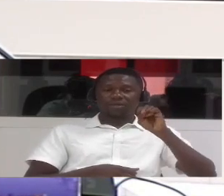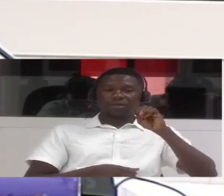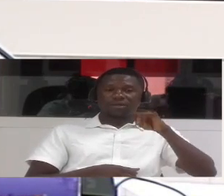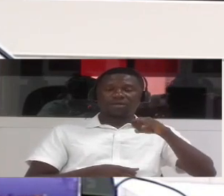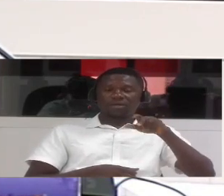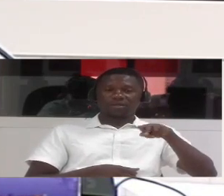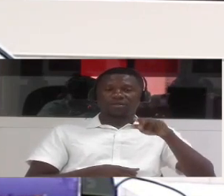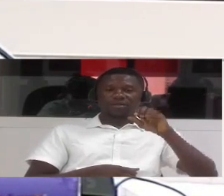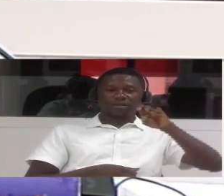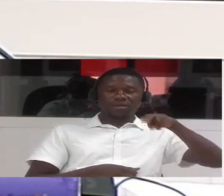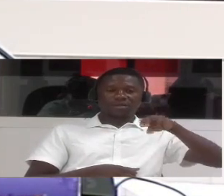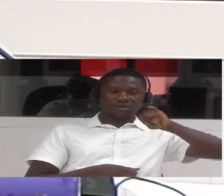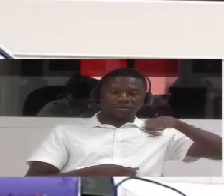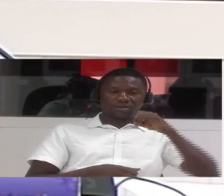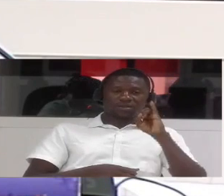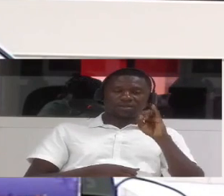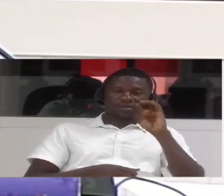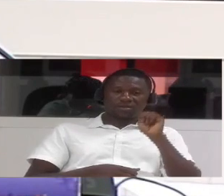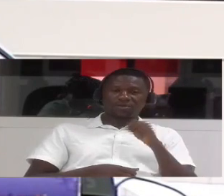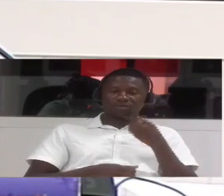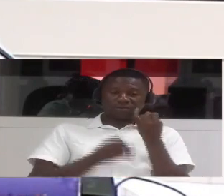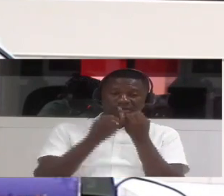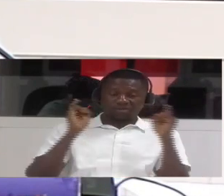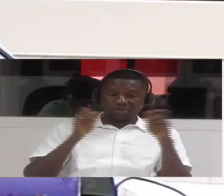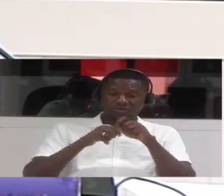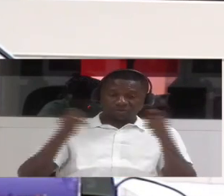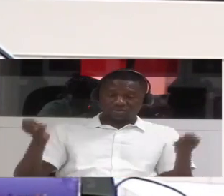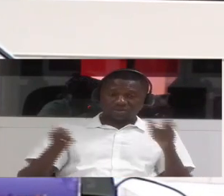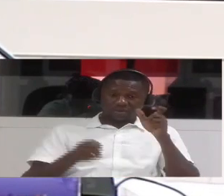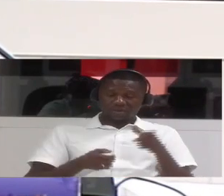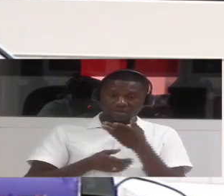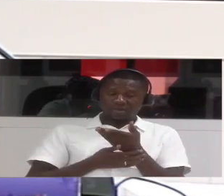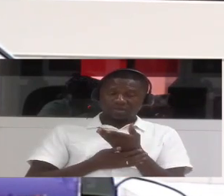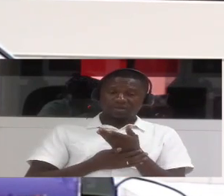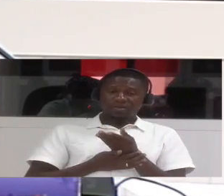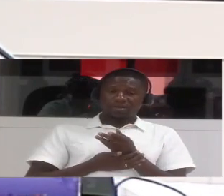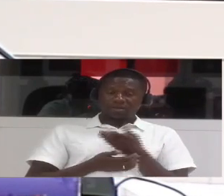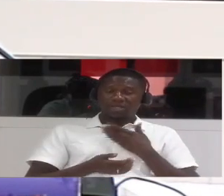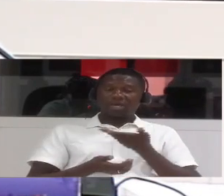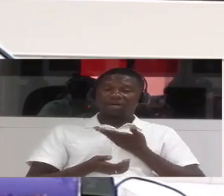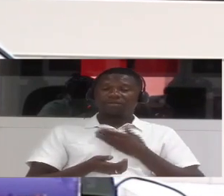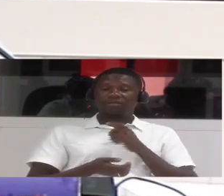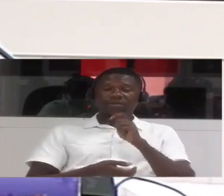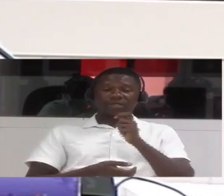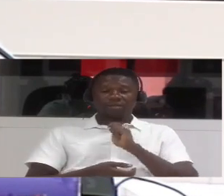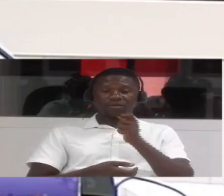the Independent? Yeah, Lamin Jai actually had an interview with Wajwara, who